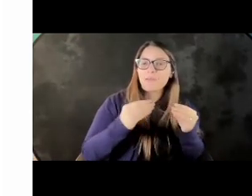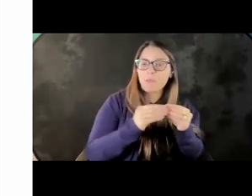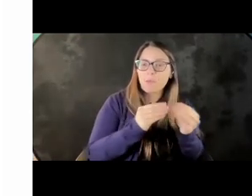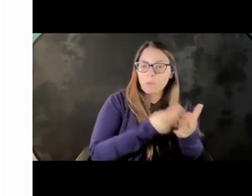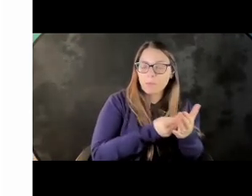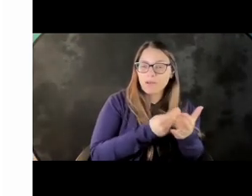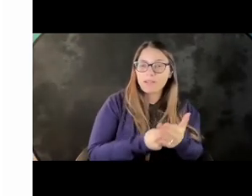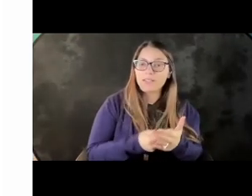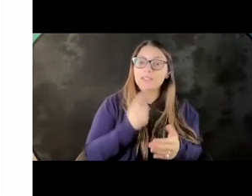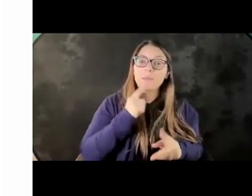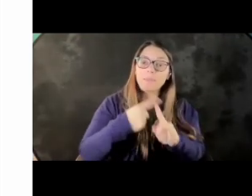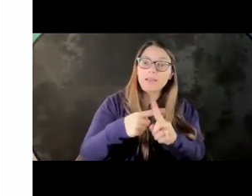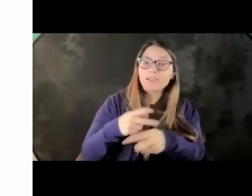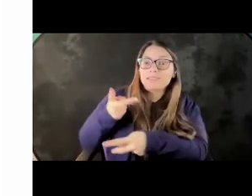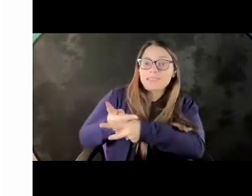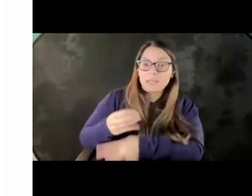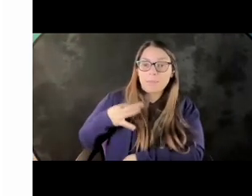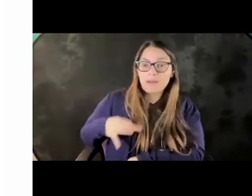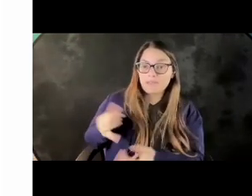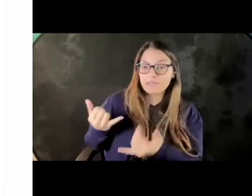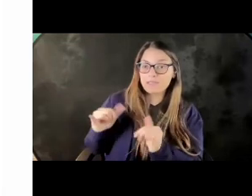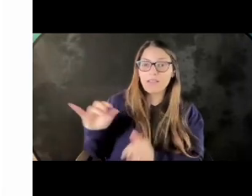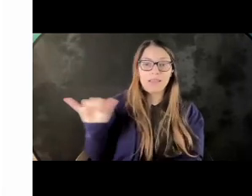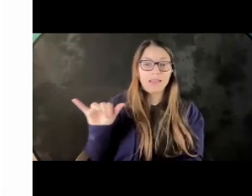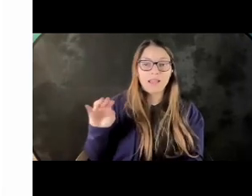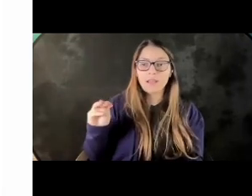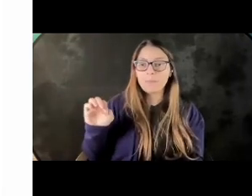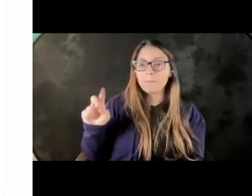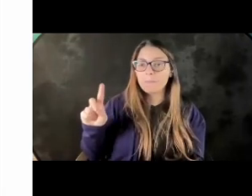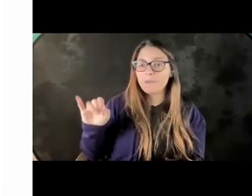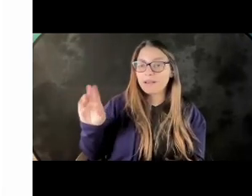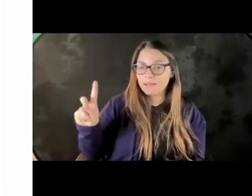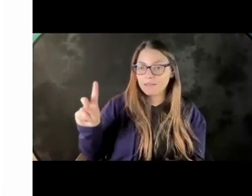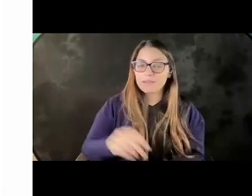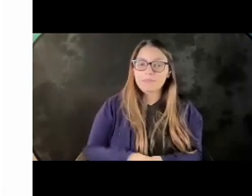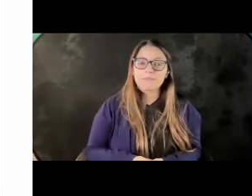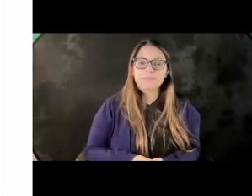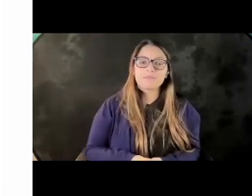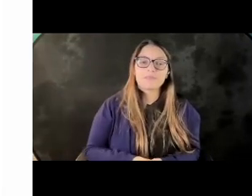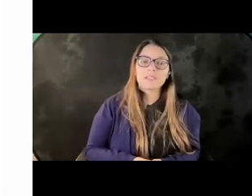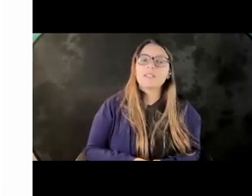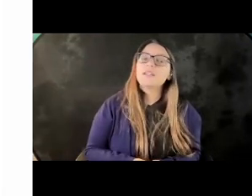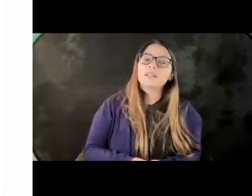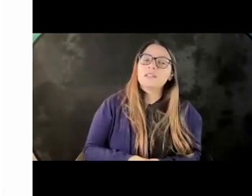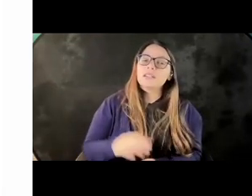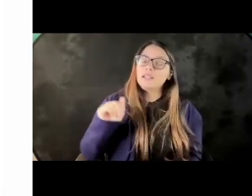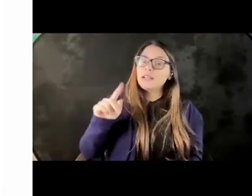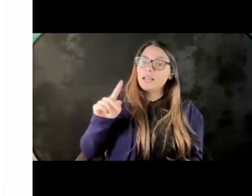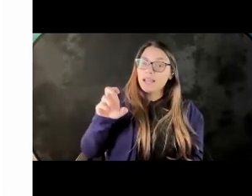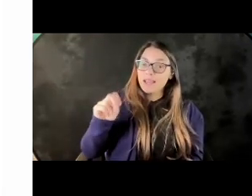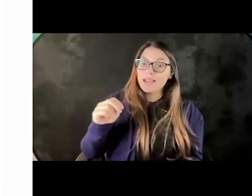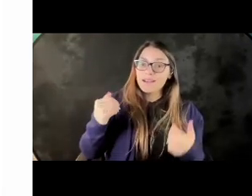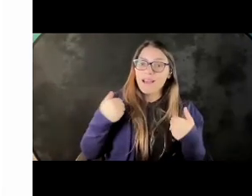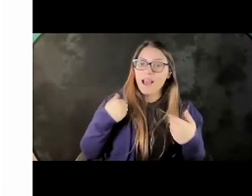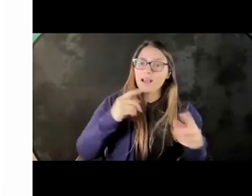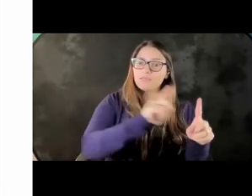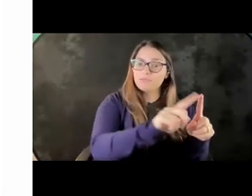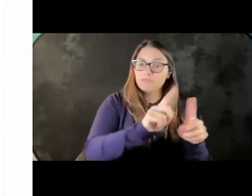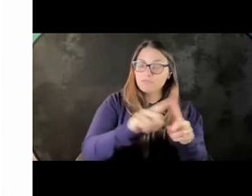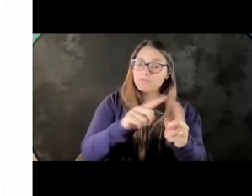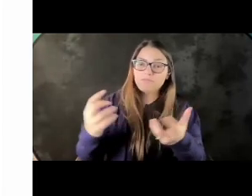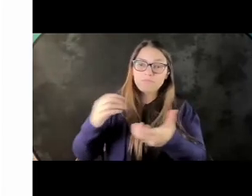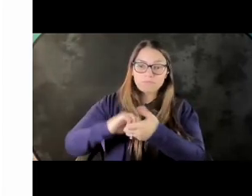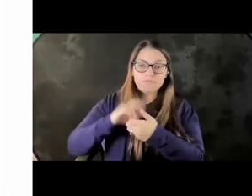crucial benefits such as Medicaid. There are ADEN member affiliates nationwide that have benefits counselors